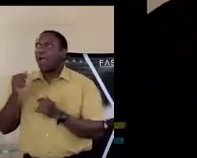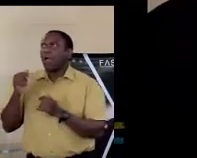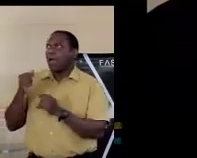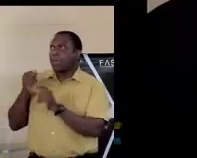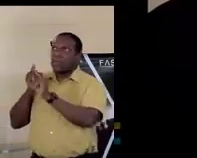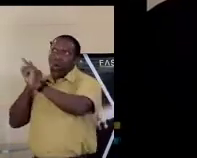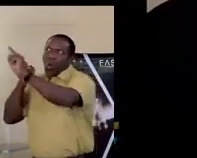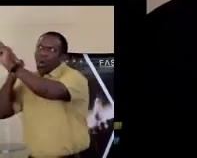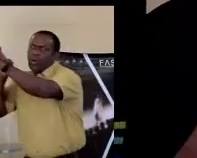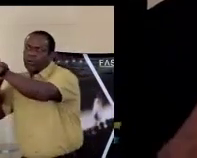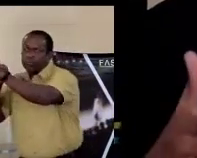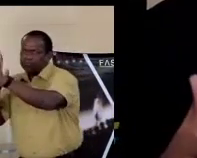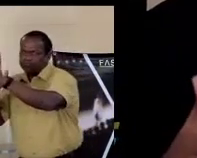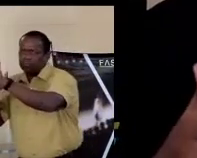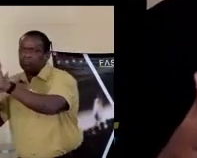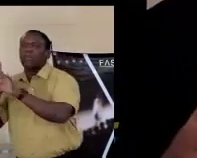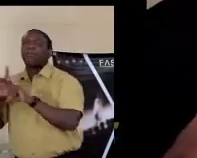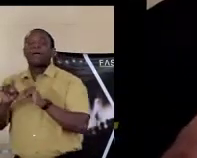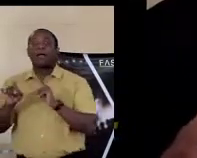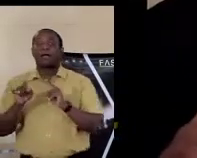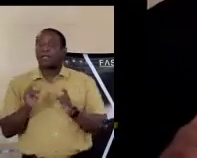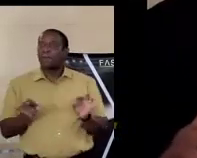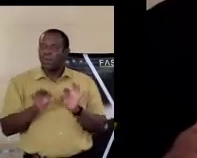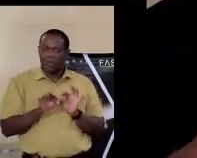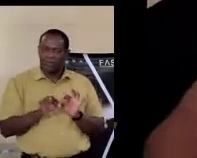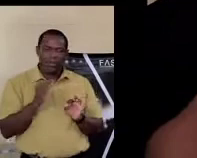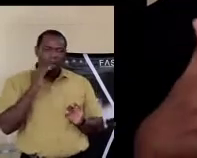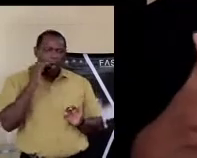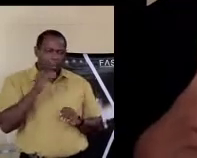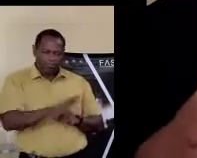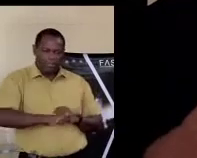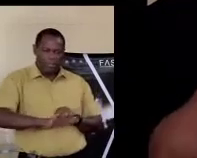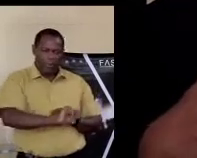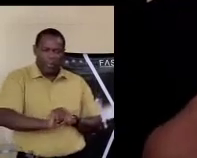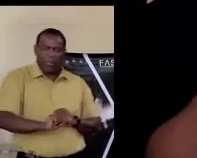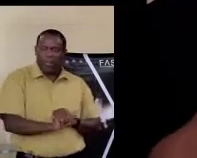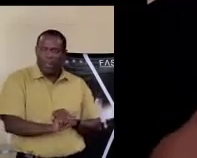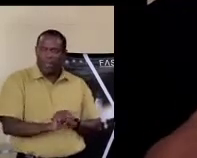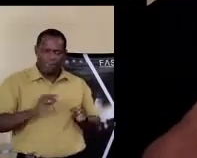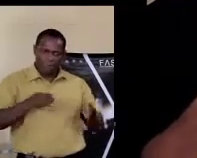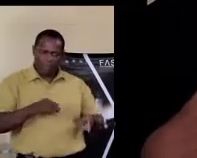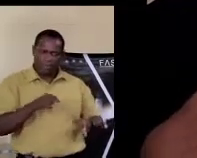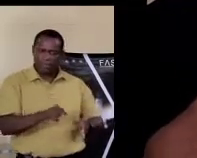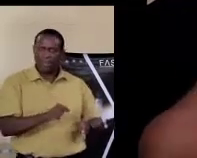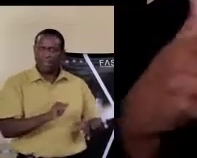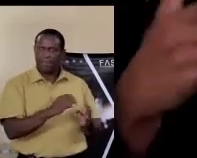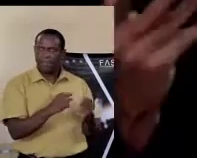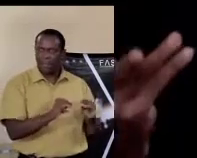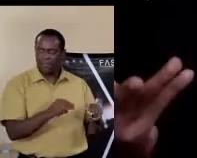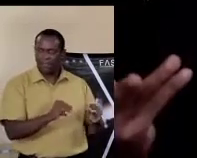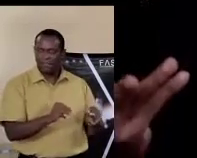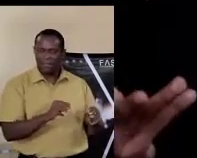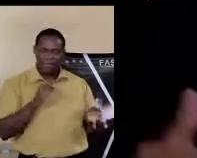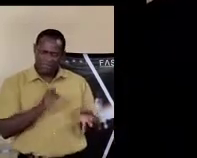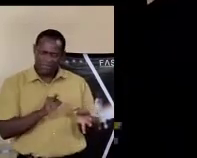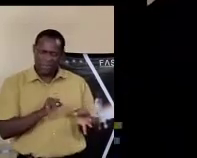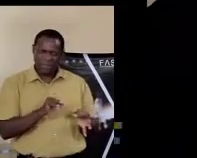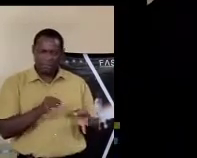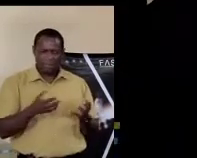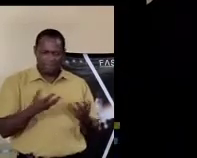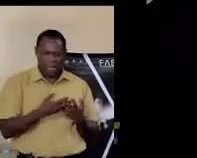I'm thinking is you need to win at home first. You perfect your, you know, your methods, and then you can, you